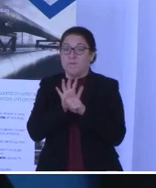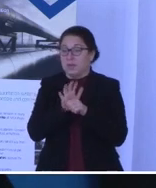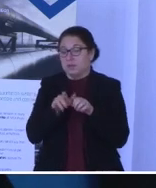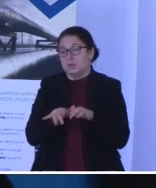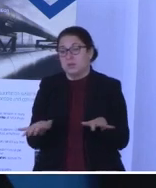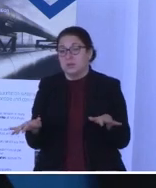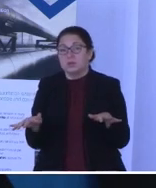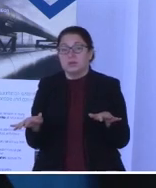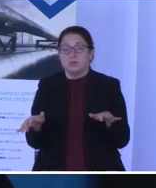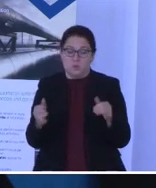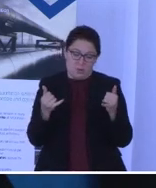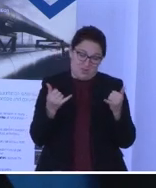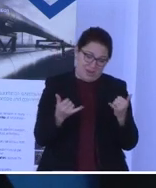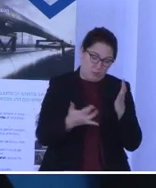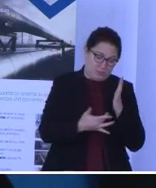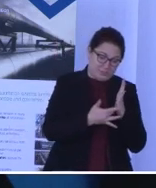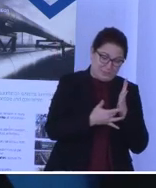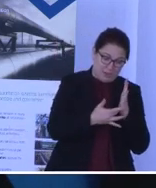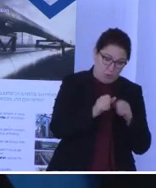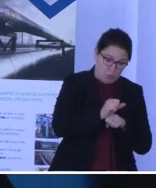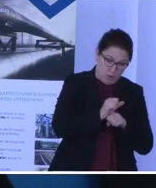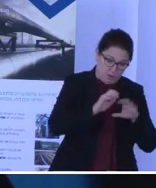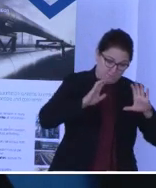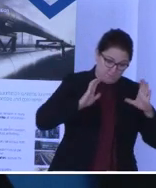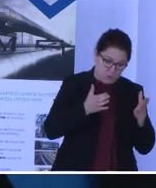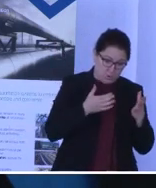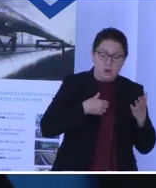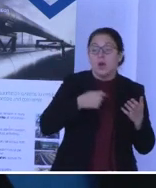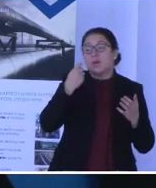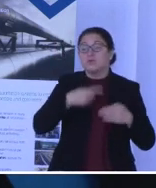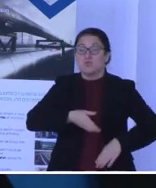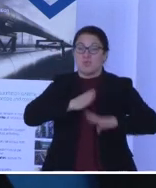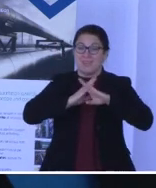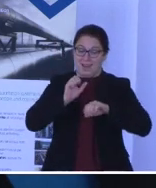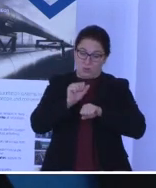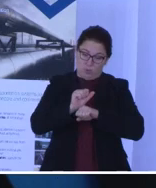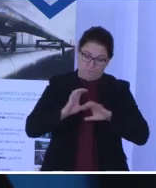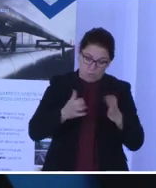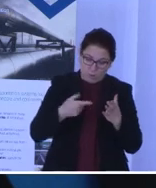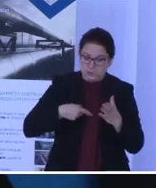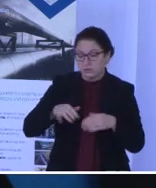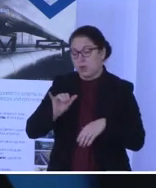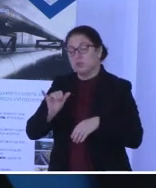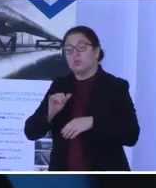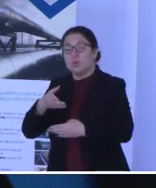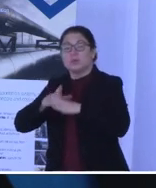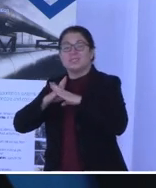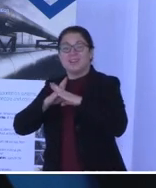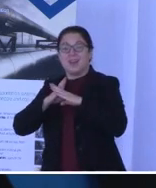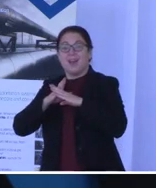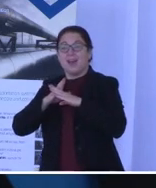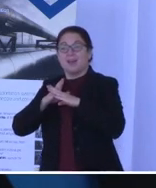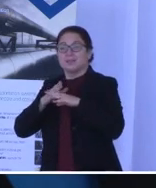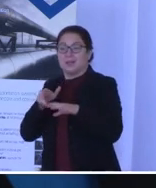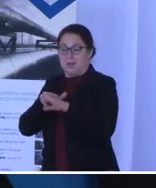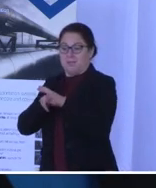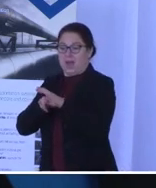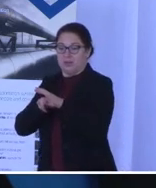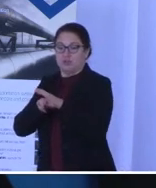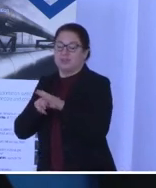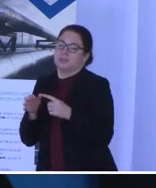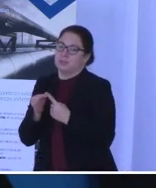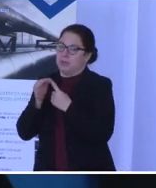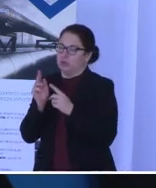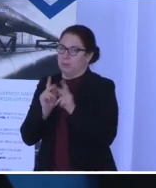only protecting the workforce, but also protecting passengers, particularly passengers who don't want to protect themselves.